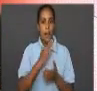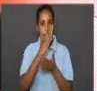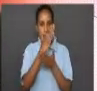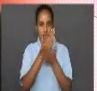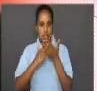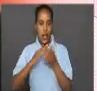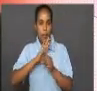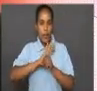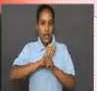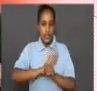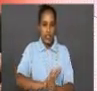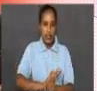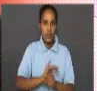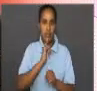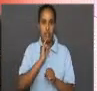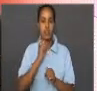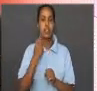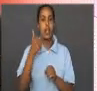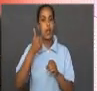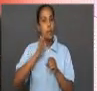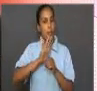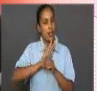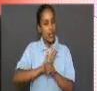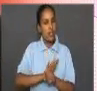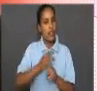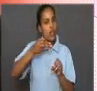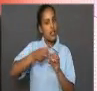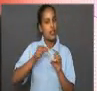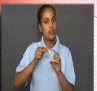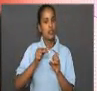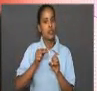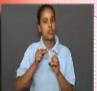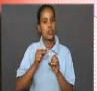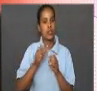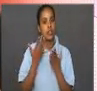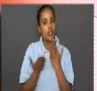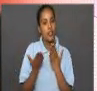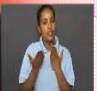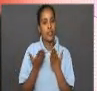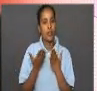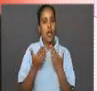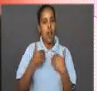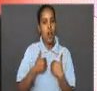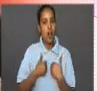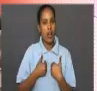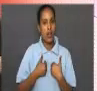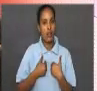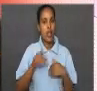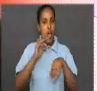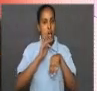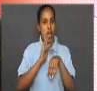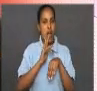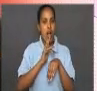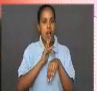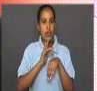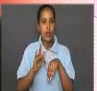Partial pressure is the pressure a gas would have if it alone occupied